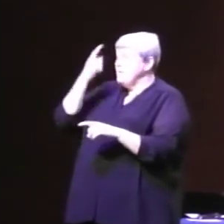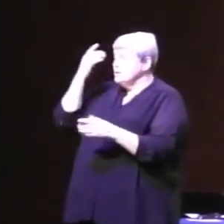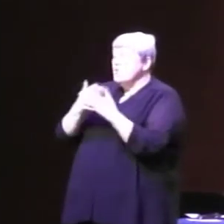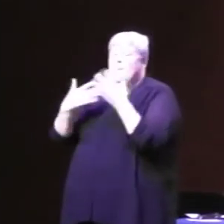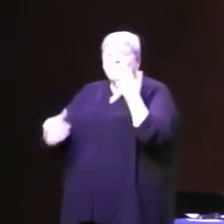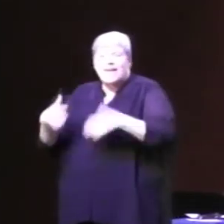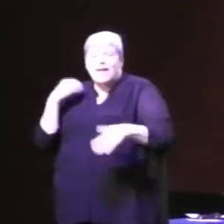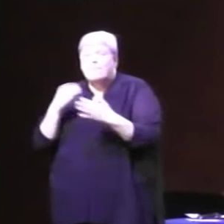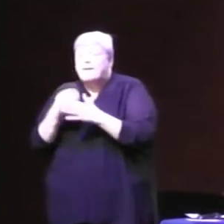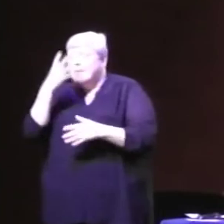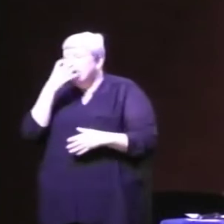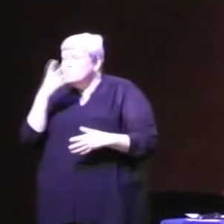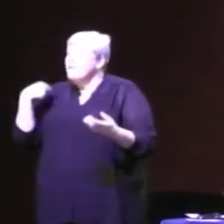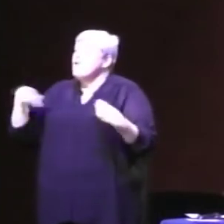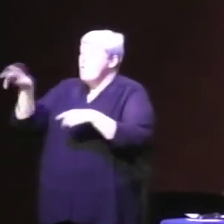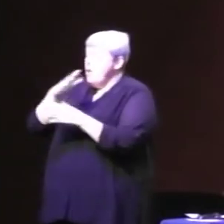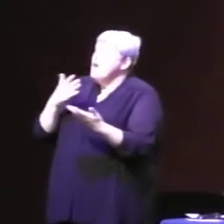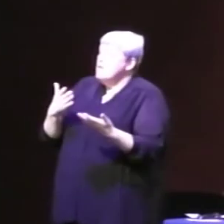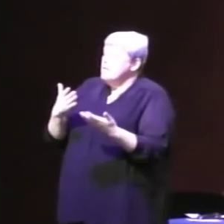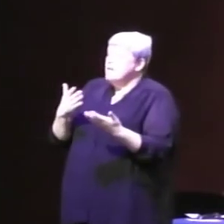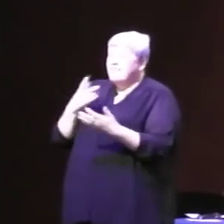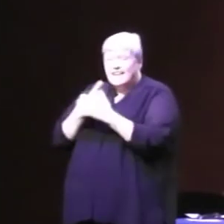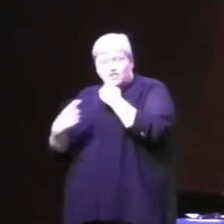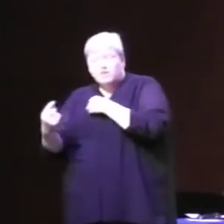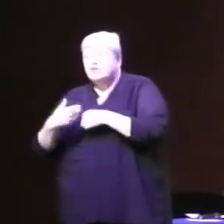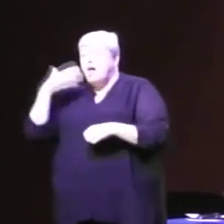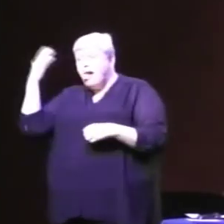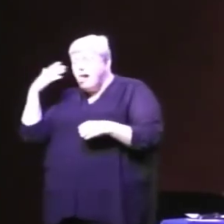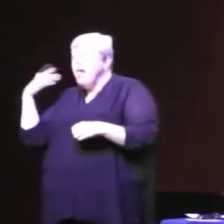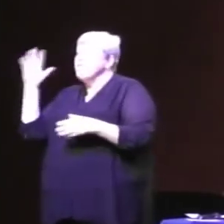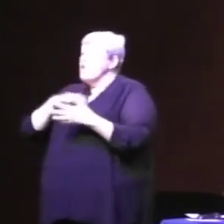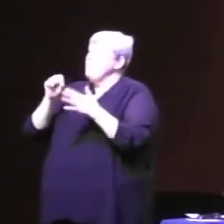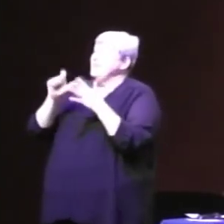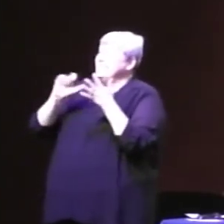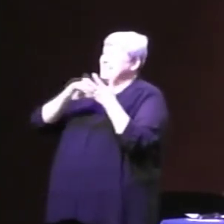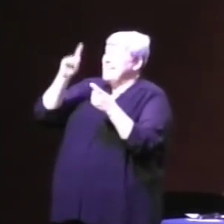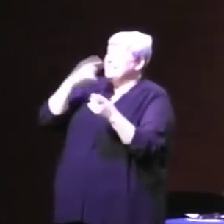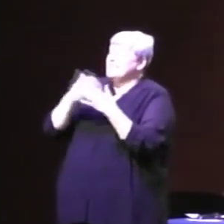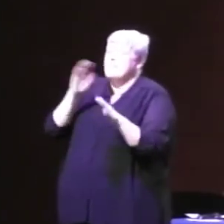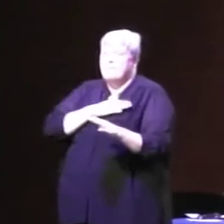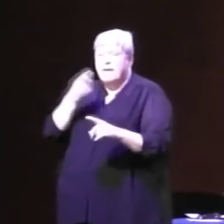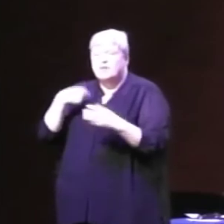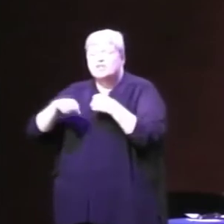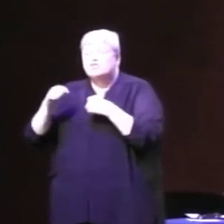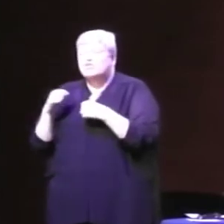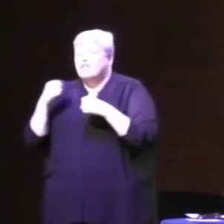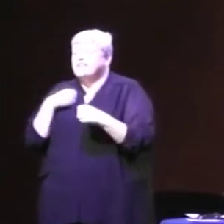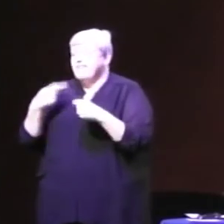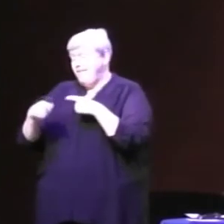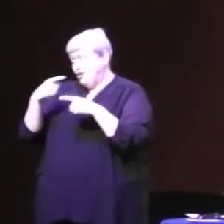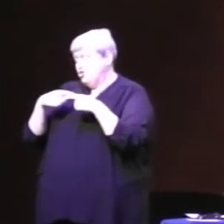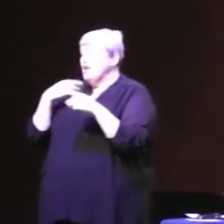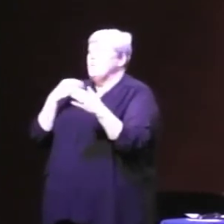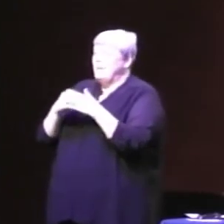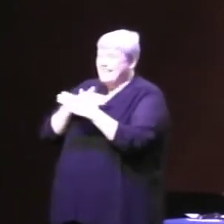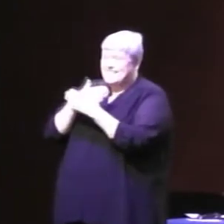misery for us all. We got individual testimonies from PCS members in Scotland last year, stories of payday loans, of visits to